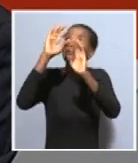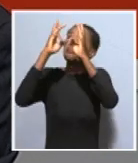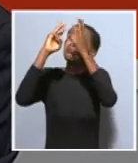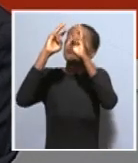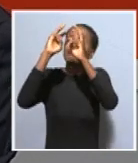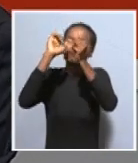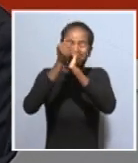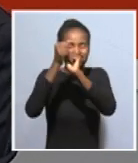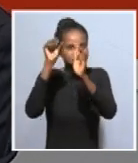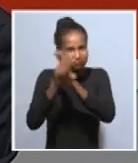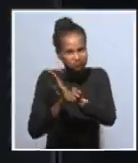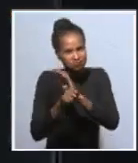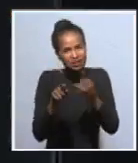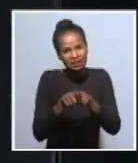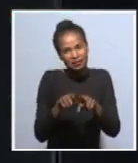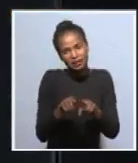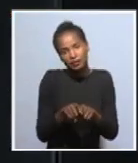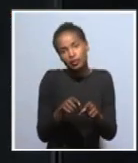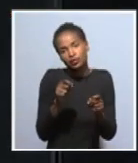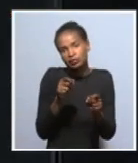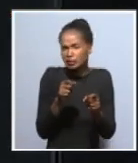also. Yeah, thank you very much.